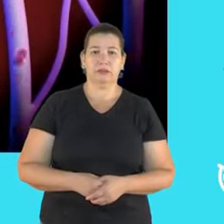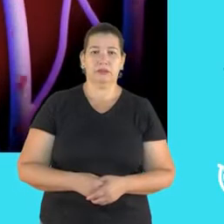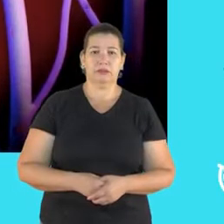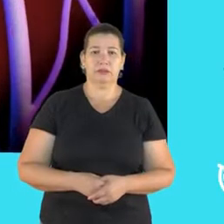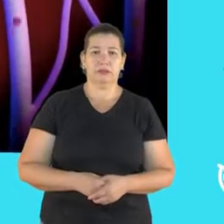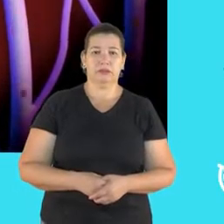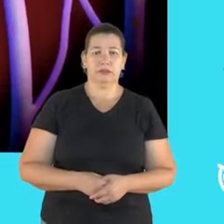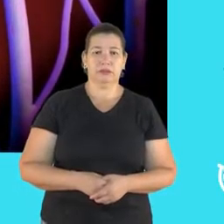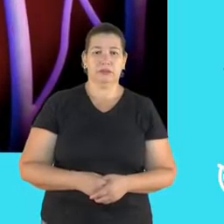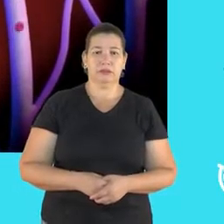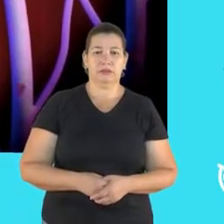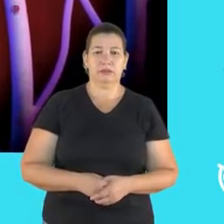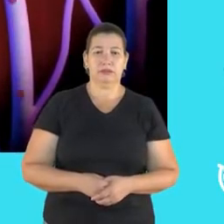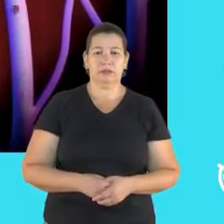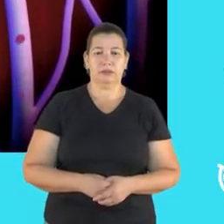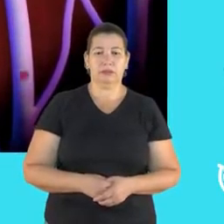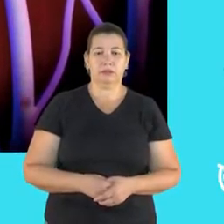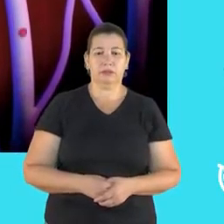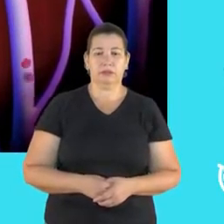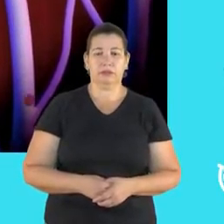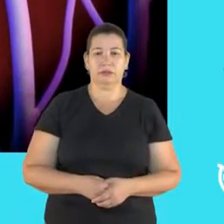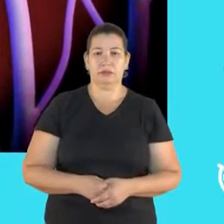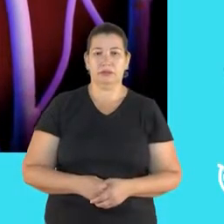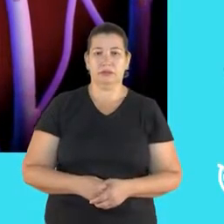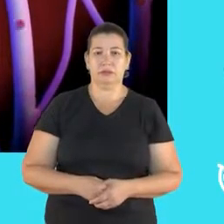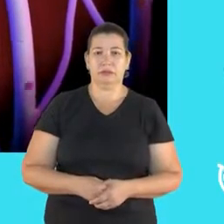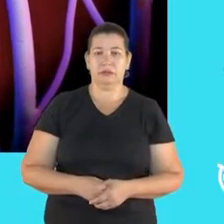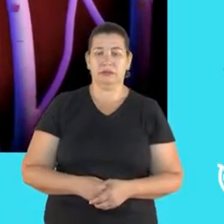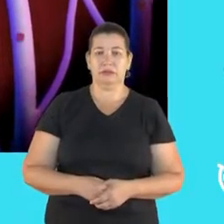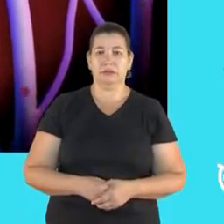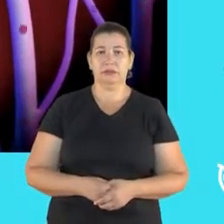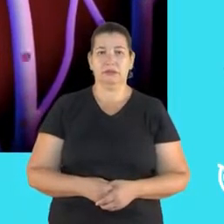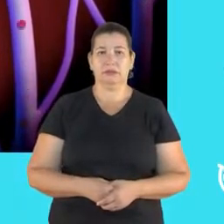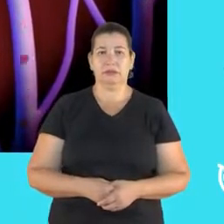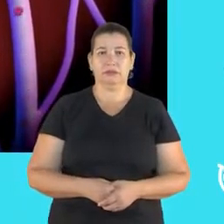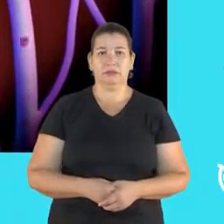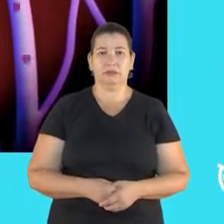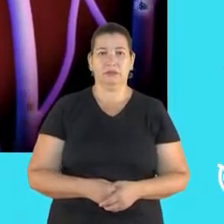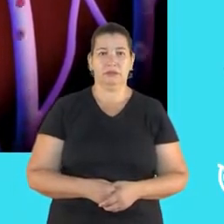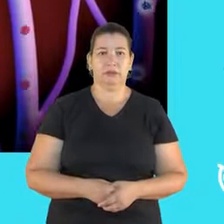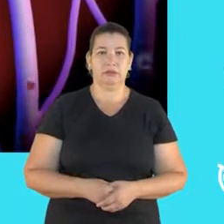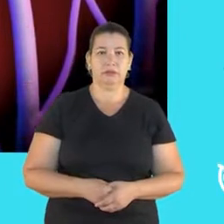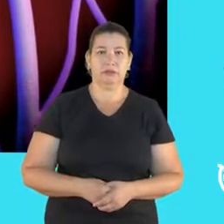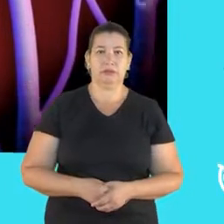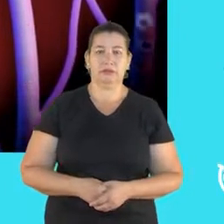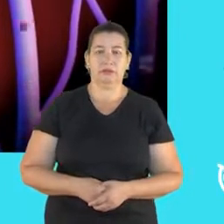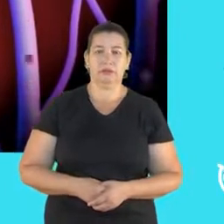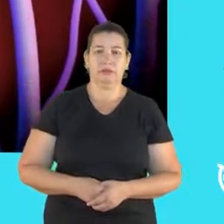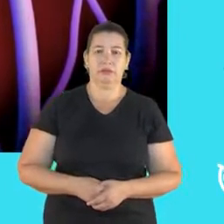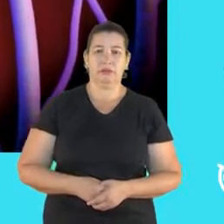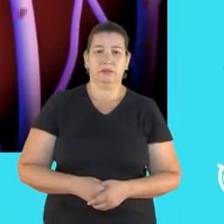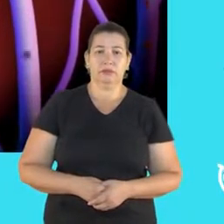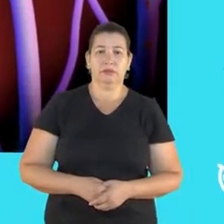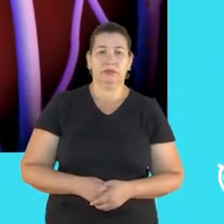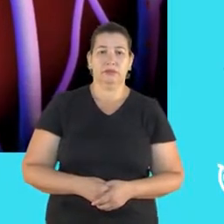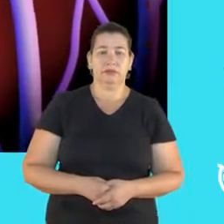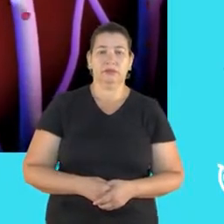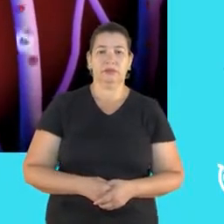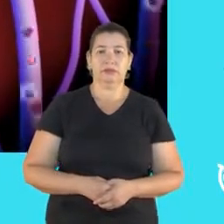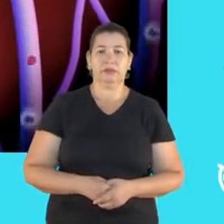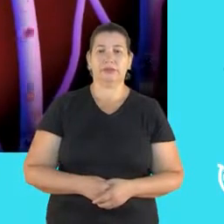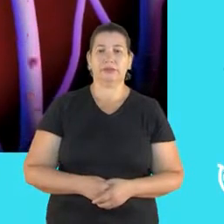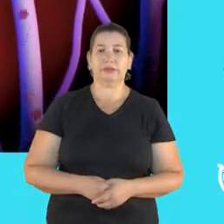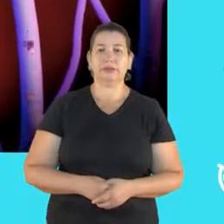blood vessels, from which they extract ingredients to manufacture dozens of hormones. Those hormones are then pumped out